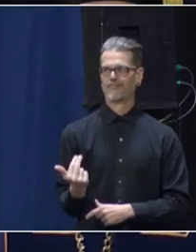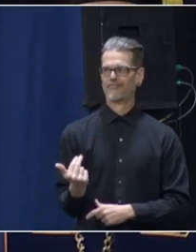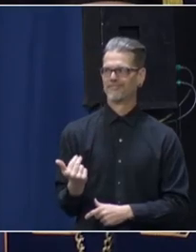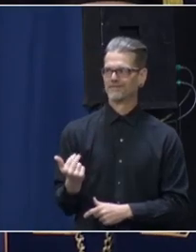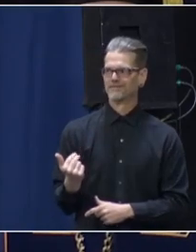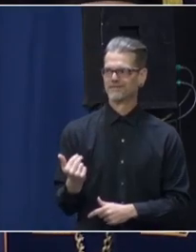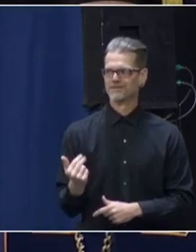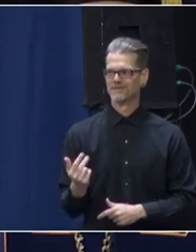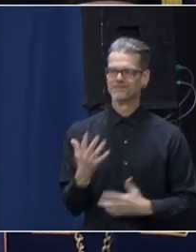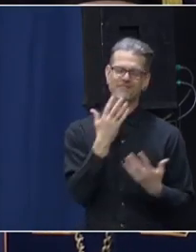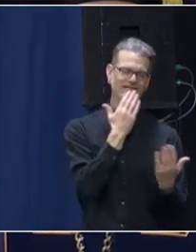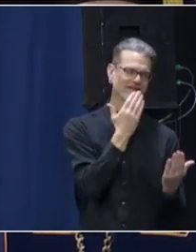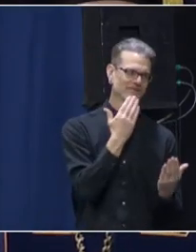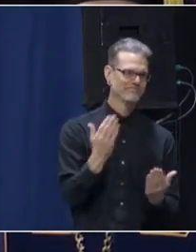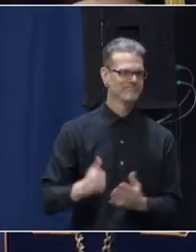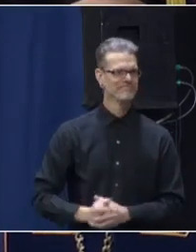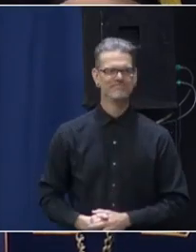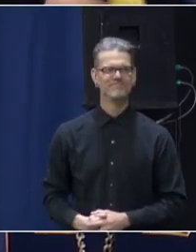Thank you.